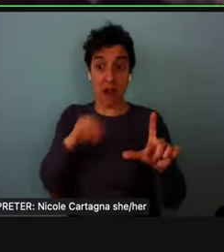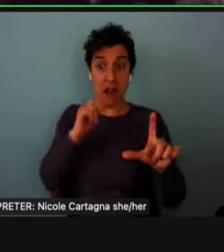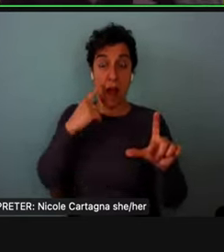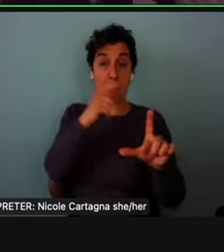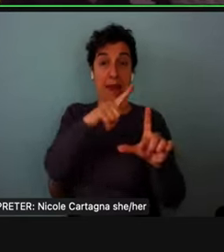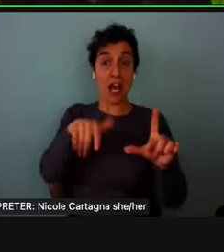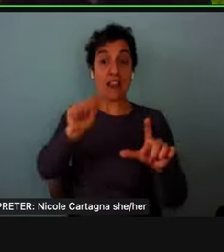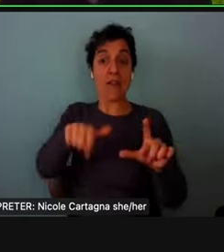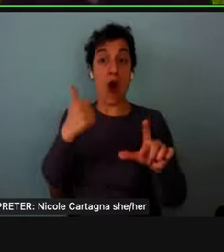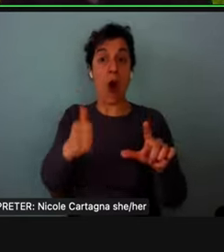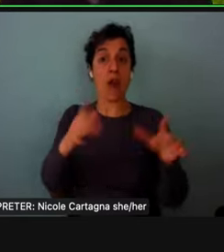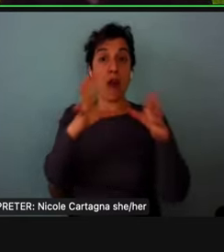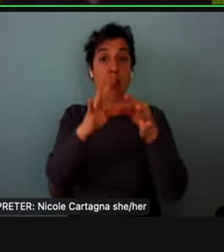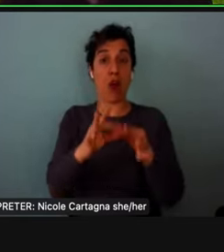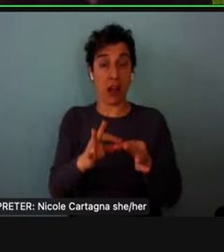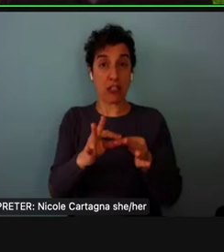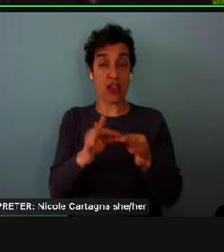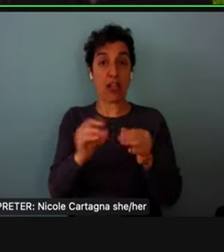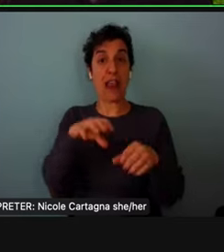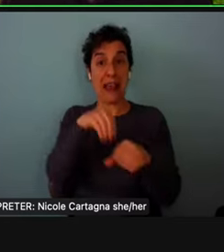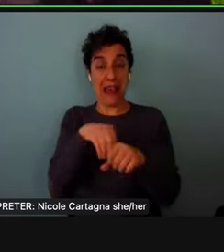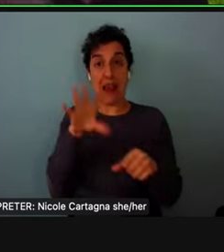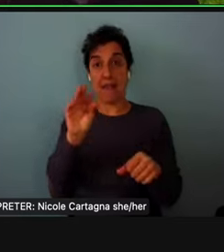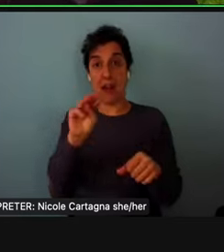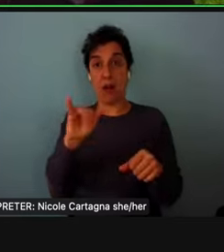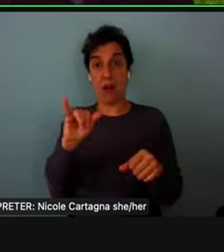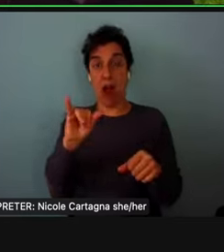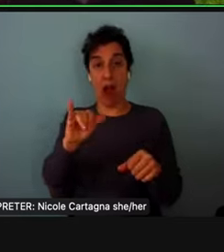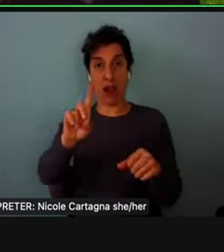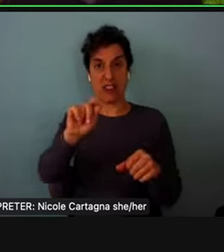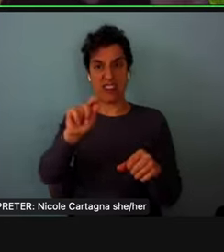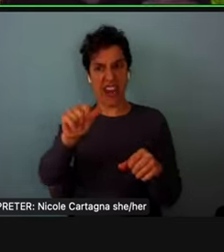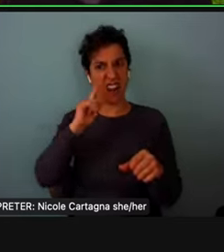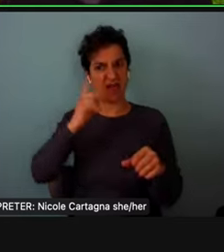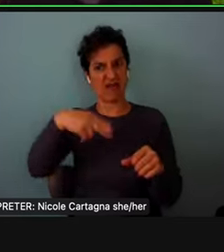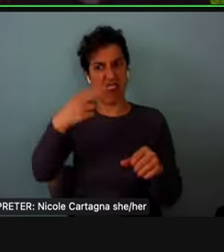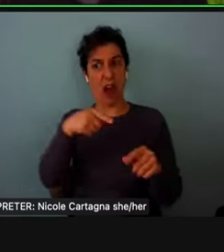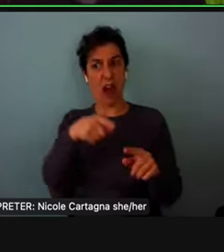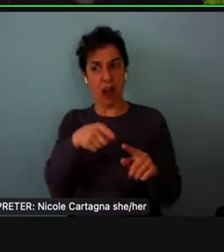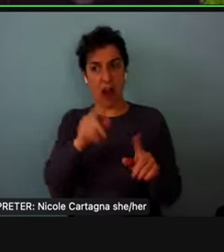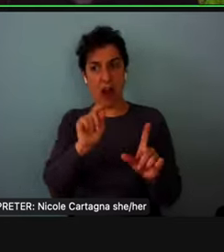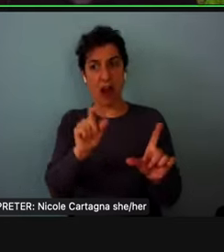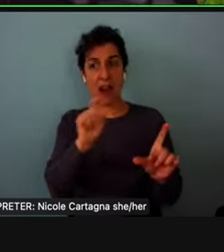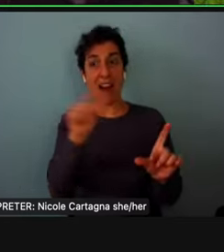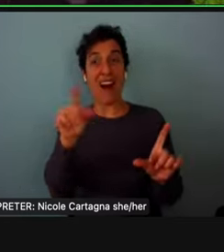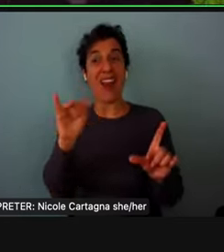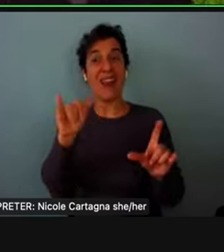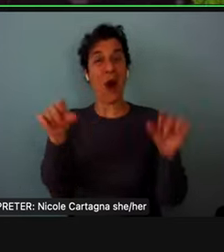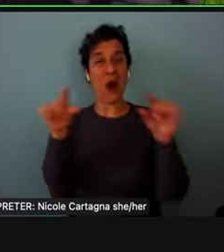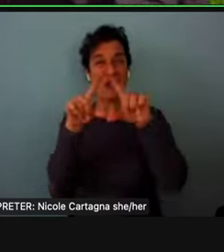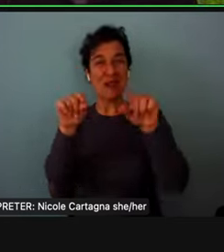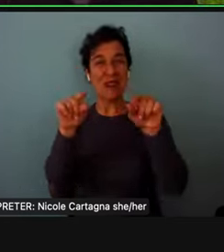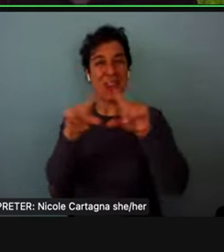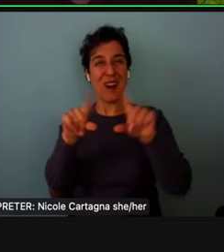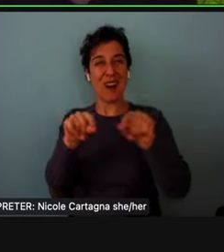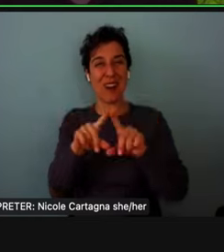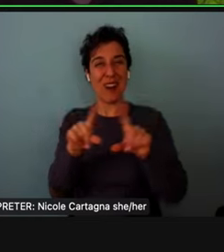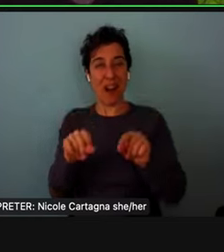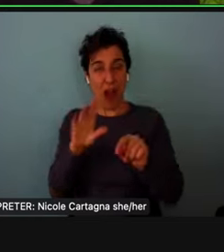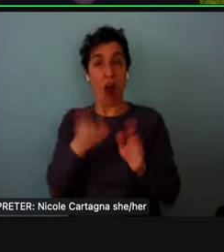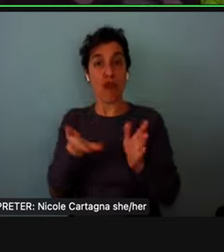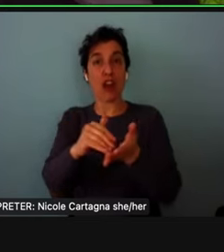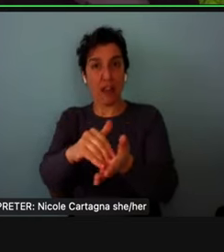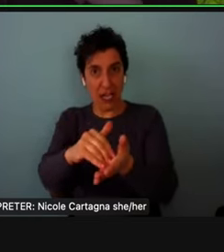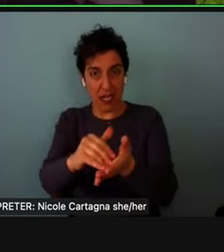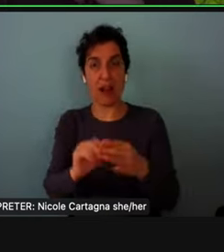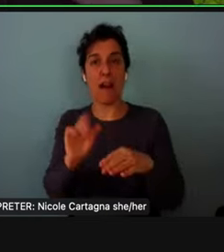autocorrelation in the fMRI data. What is very intriguing are these off-diagonal blocks of recurring functional connectivity